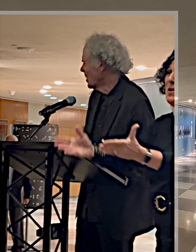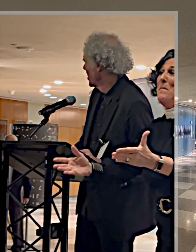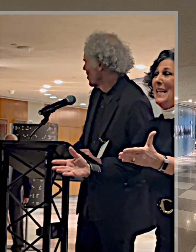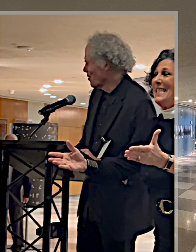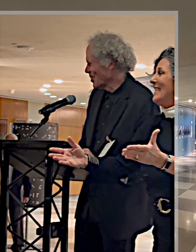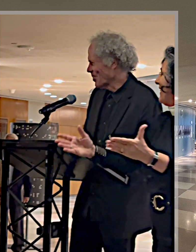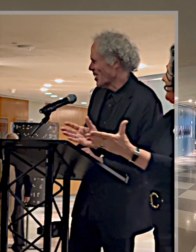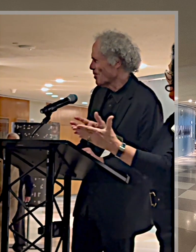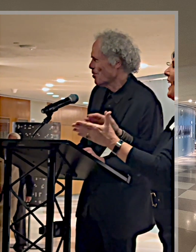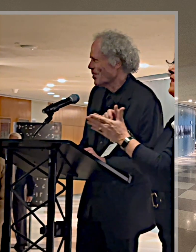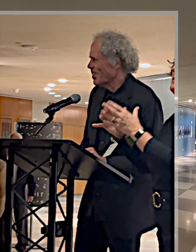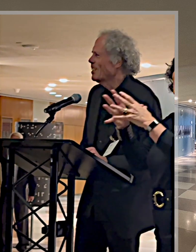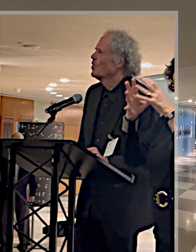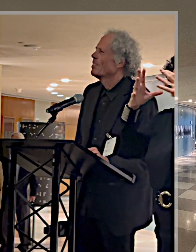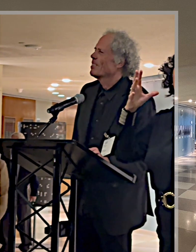has been